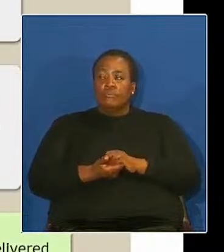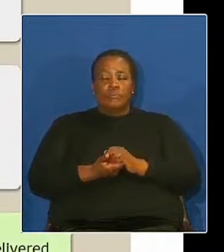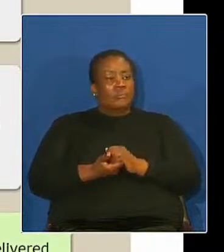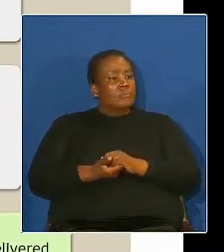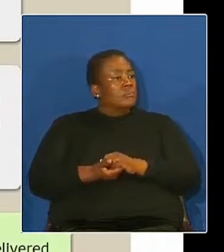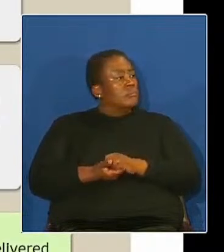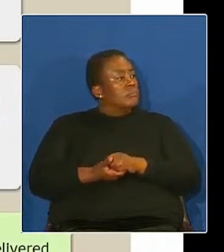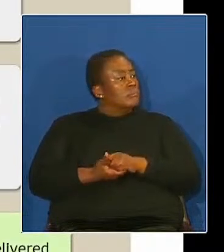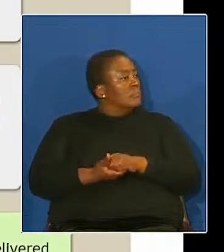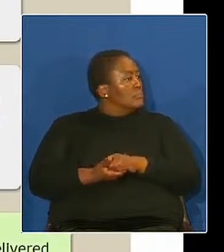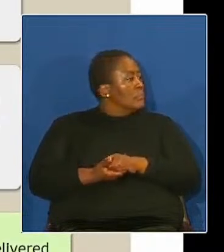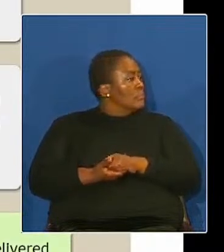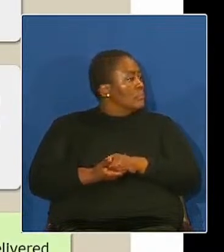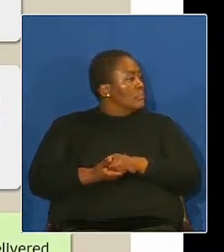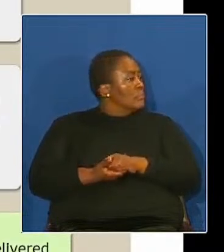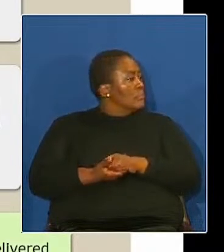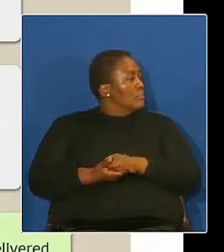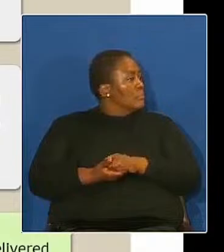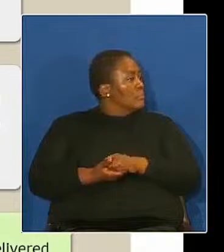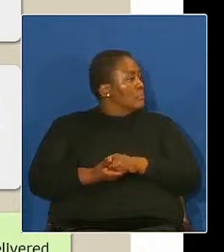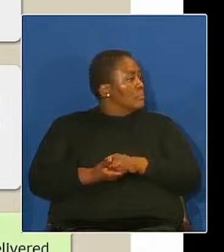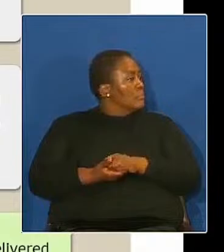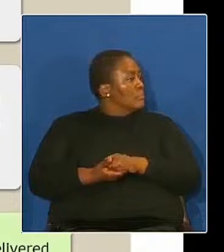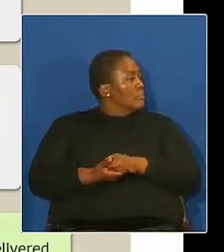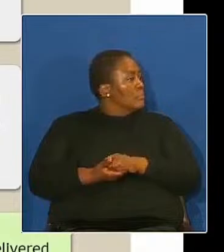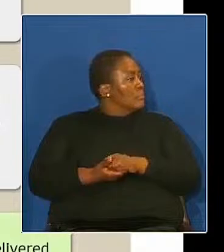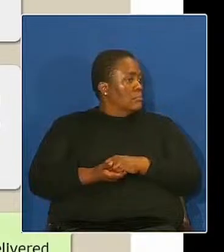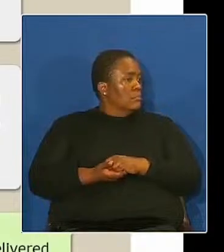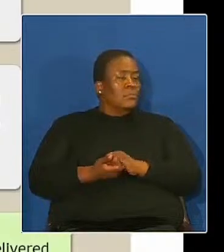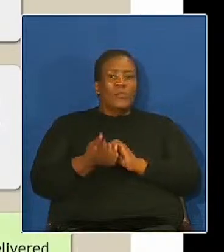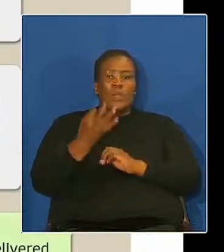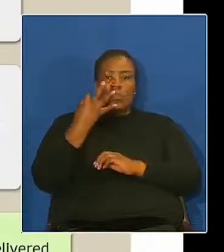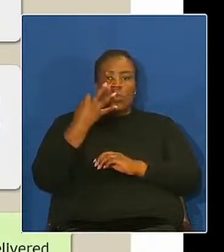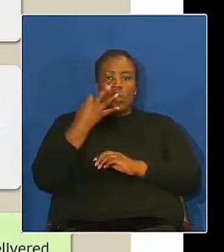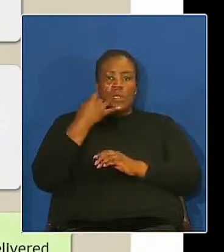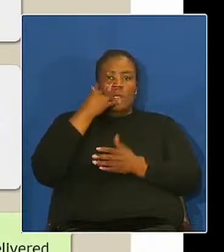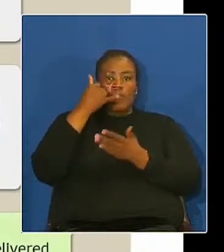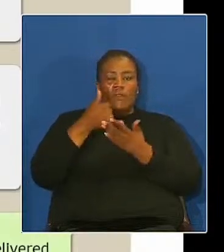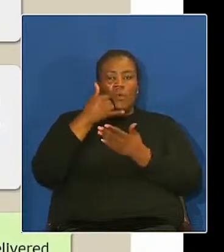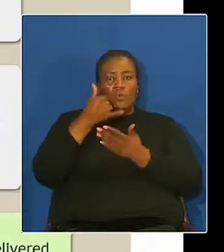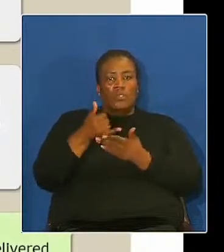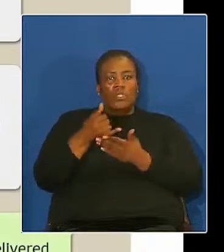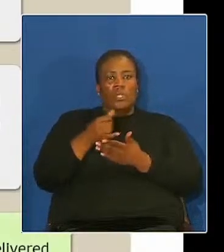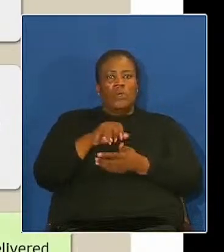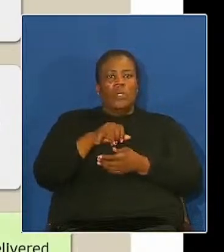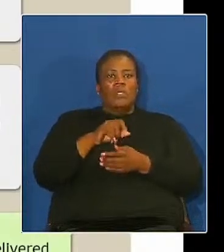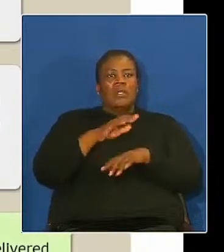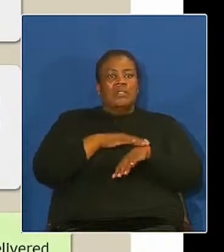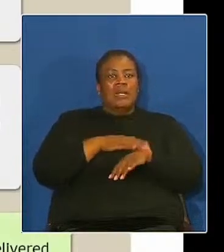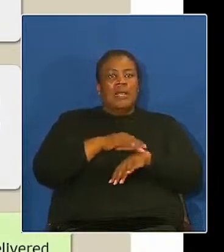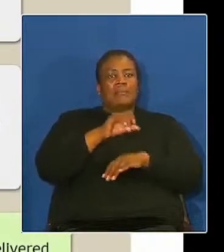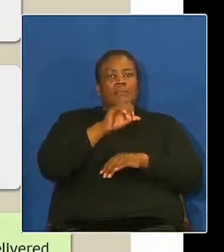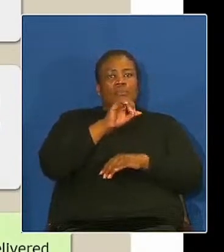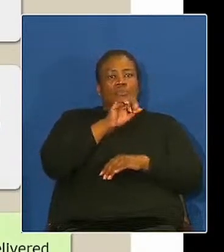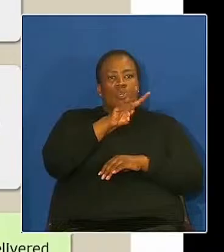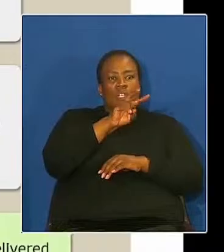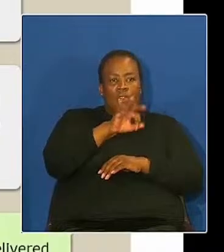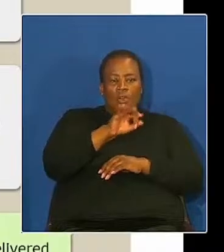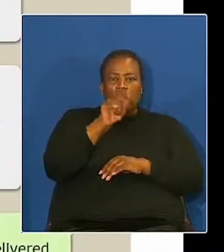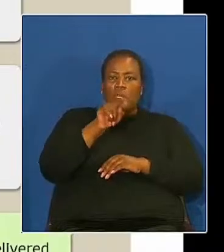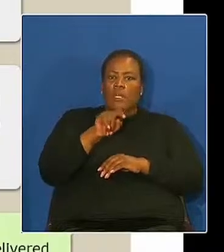Jimmy, pause you. So the three calls were made at 23:24, 23:29,